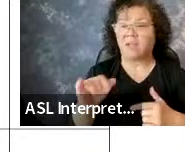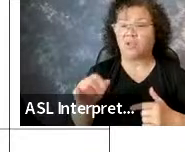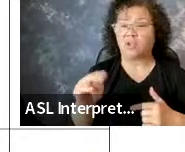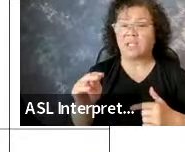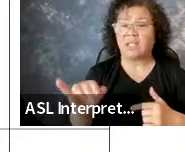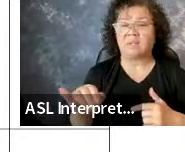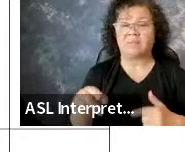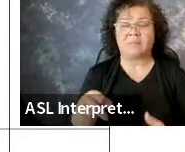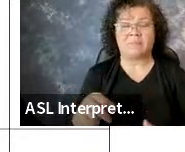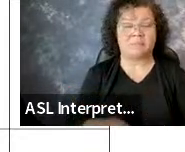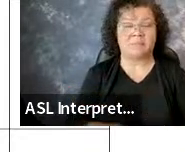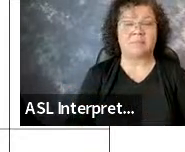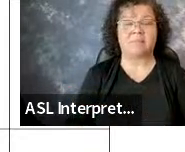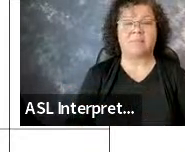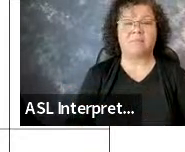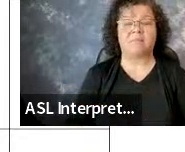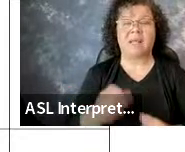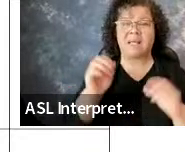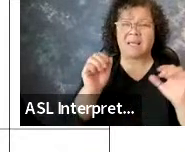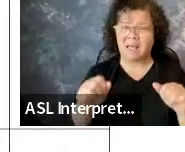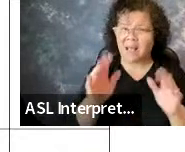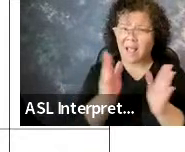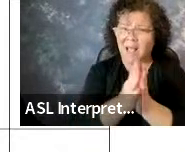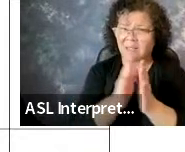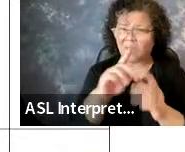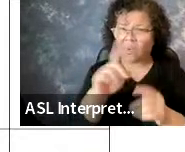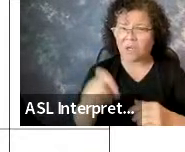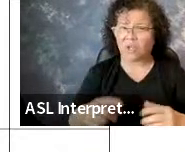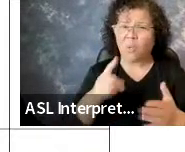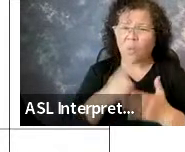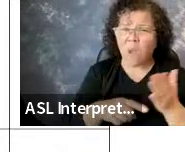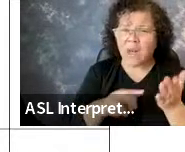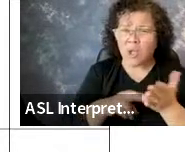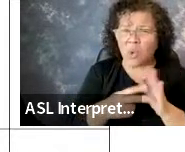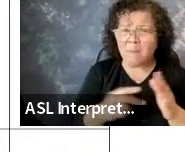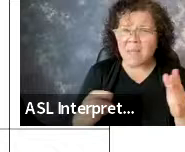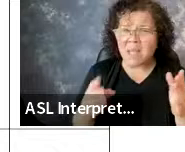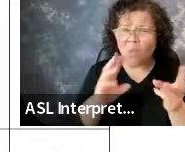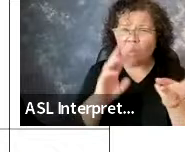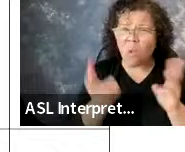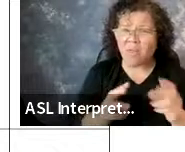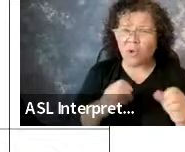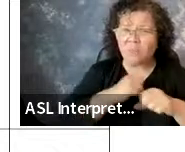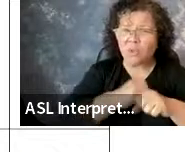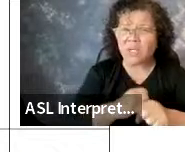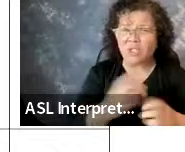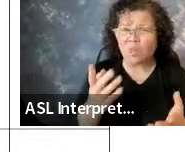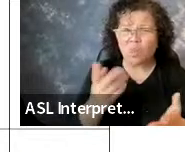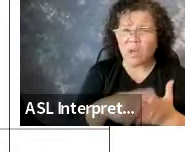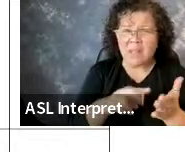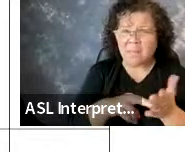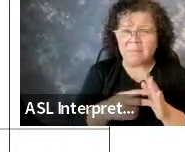If I can ask a question. Yeah. What do you mean by weather protection?